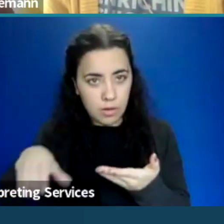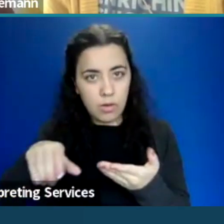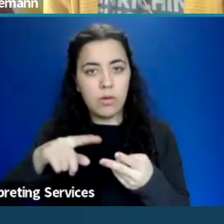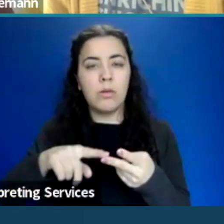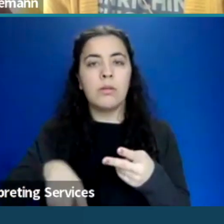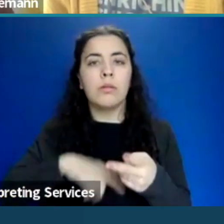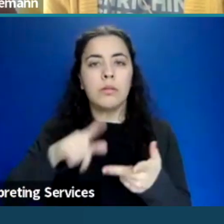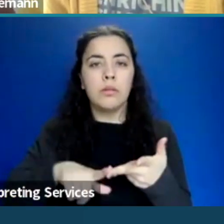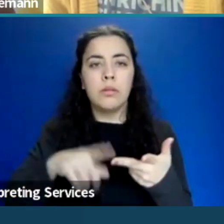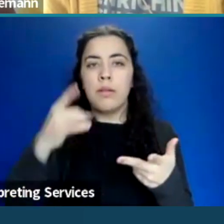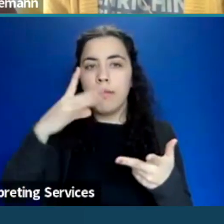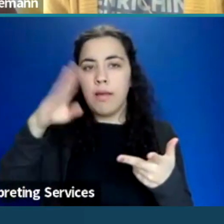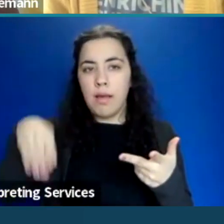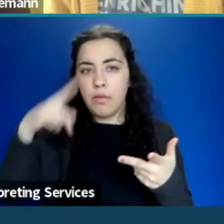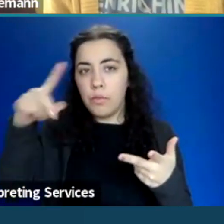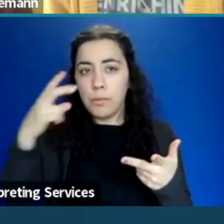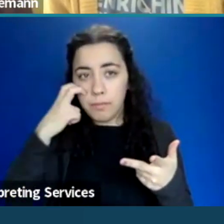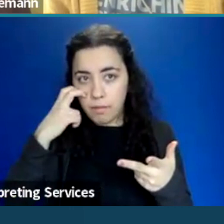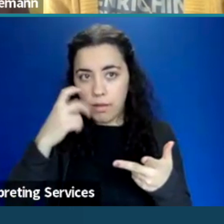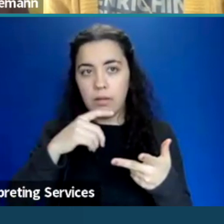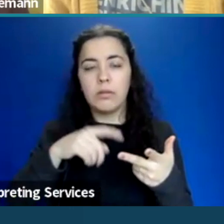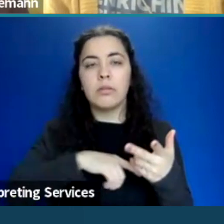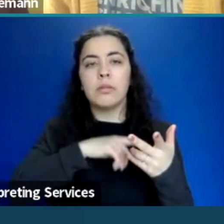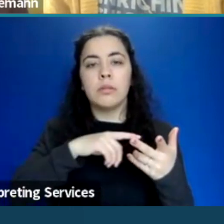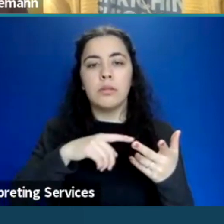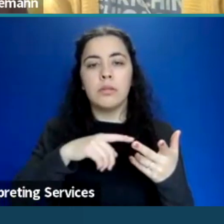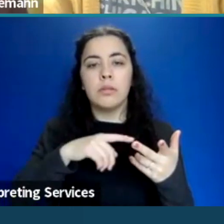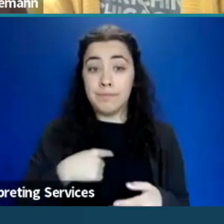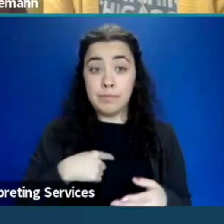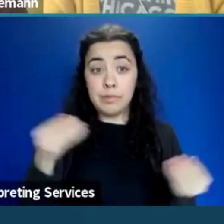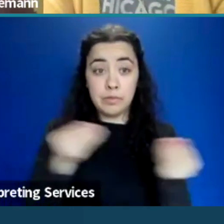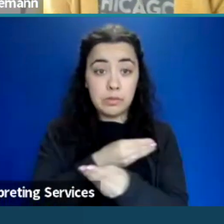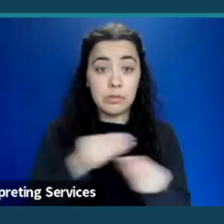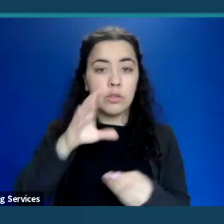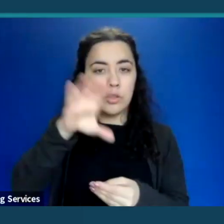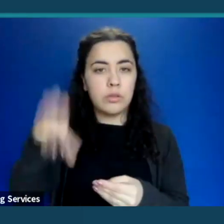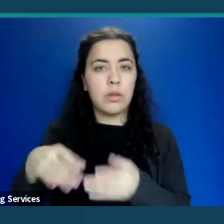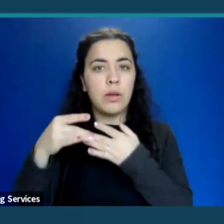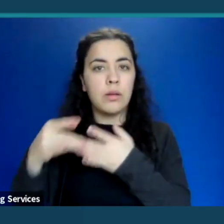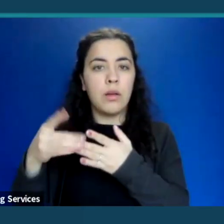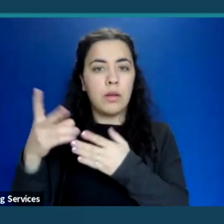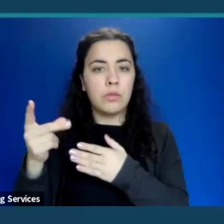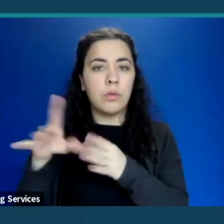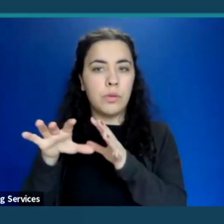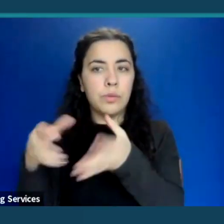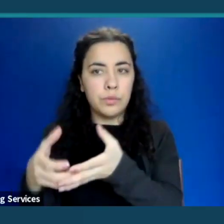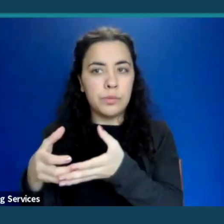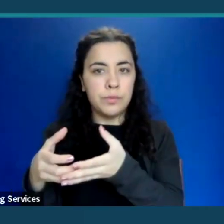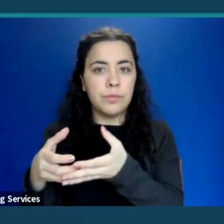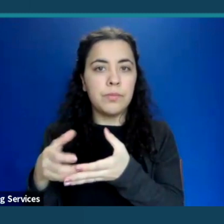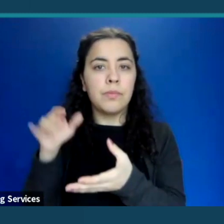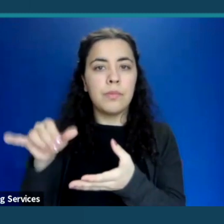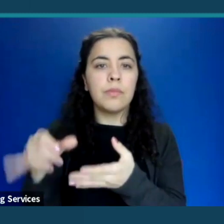Lighthouse for the Blind. I facilitate the Chicago Guide Dog Group, which is